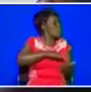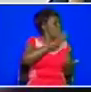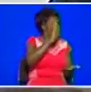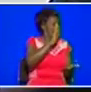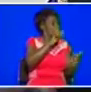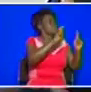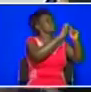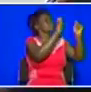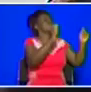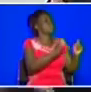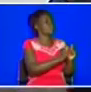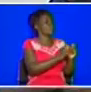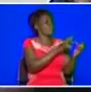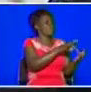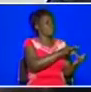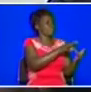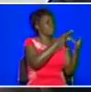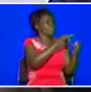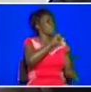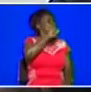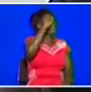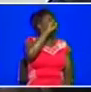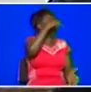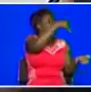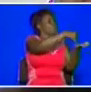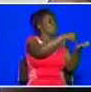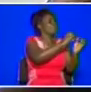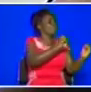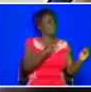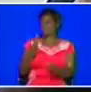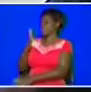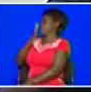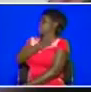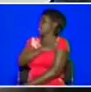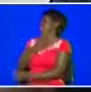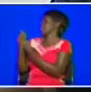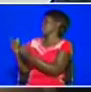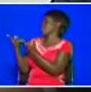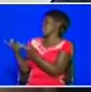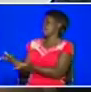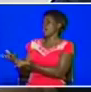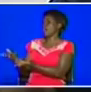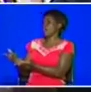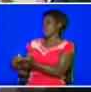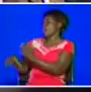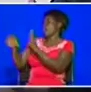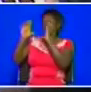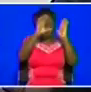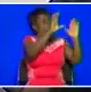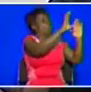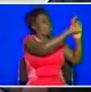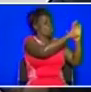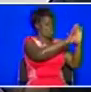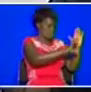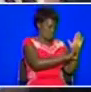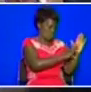is tribalism, particularly as it relates to political exclusion. And how would NASA hope to solve that? Well, our constitution has uh-huh. 7